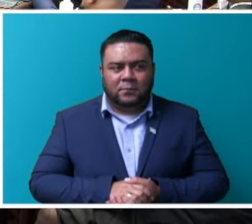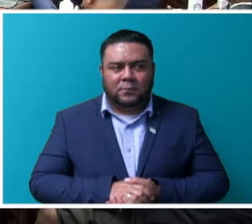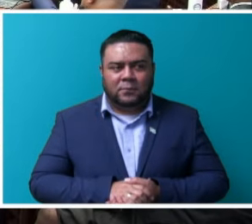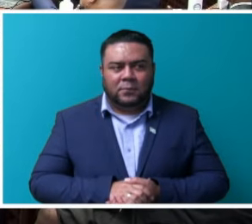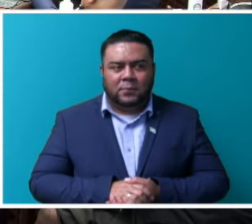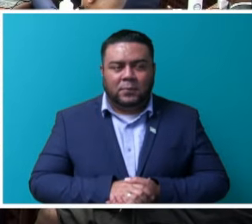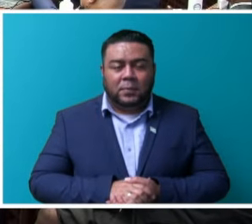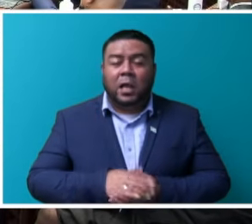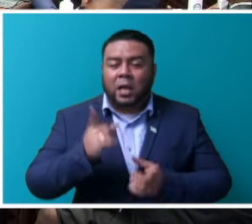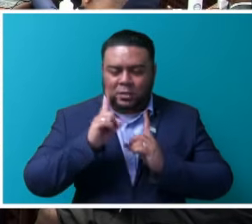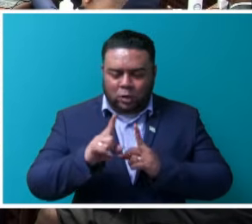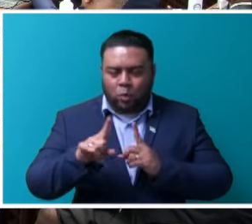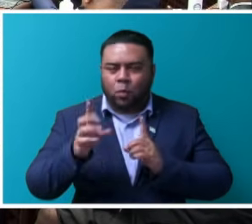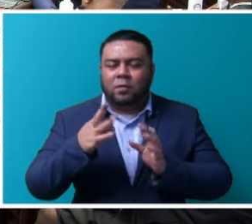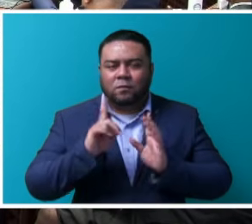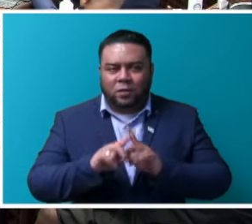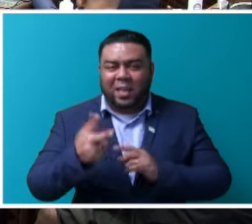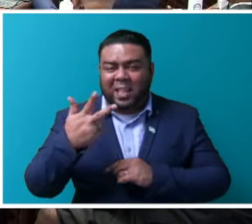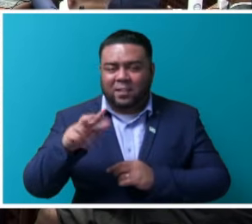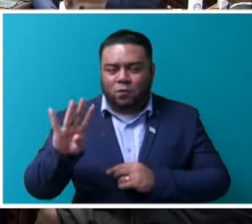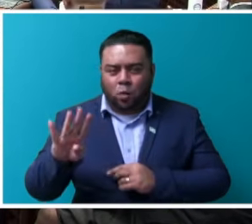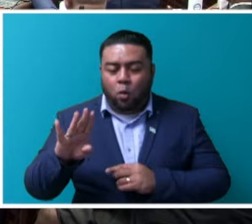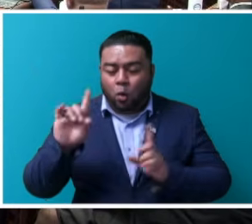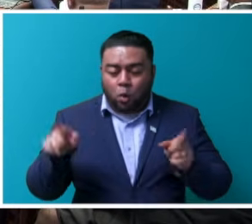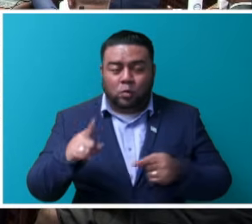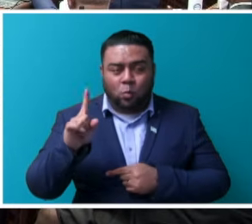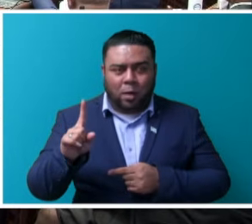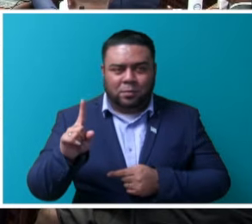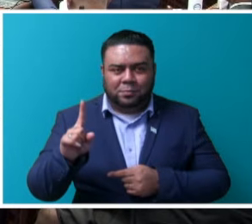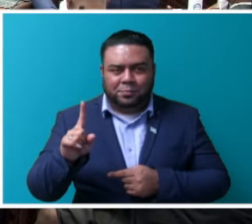In accordance with Standing Order 84, Clause 1,